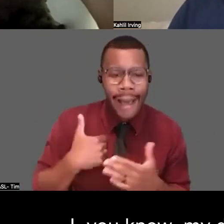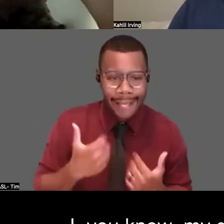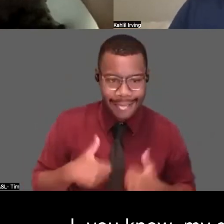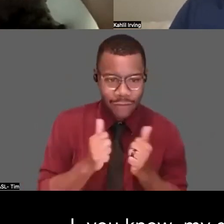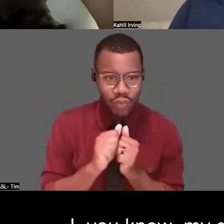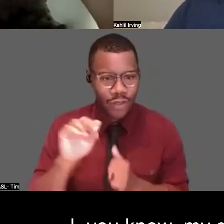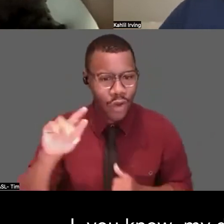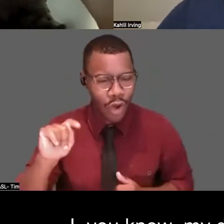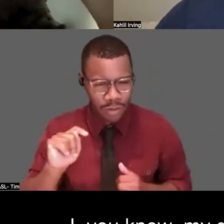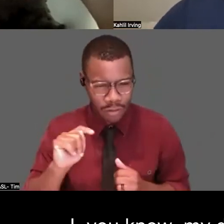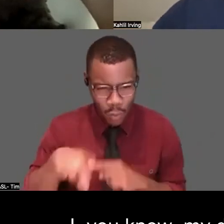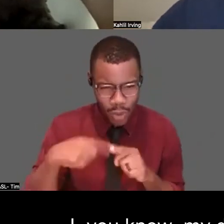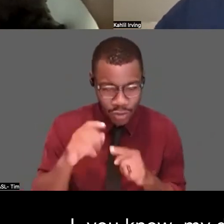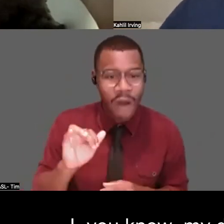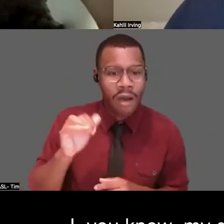My dad